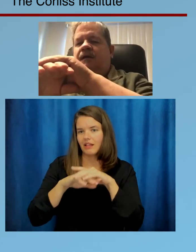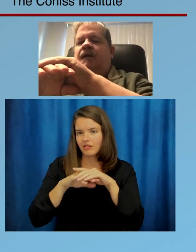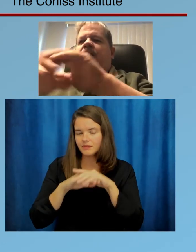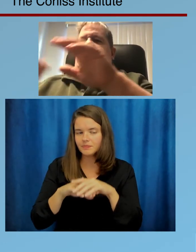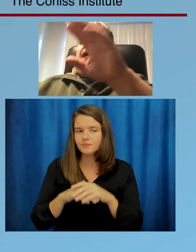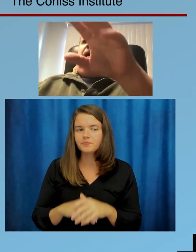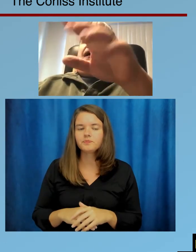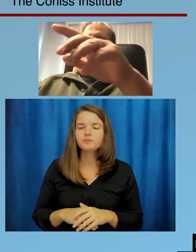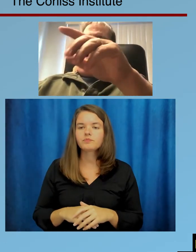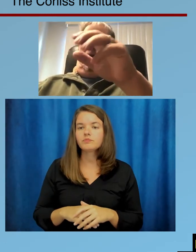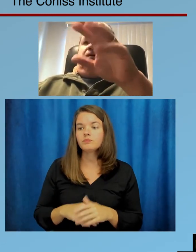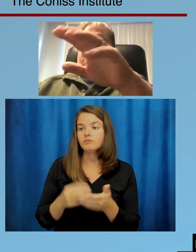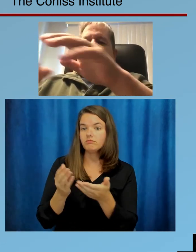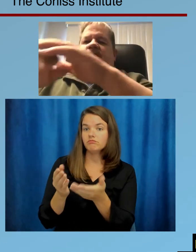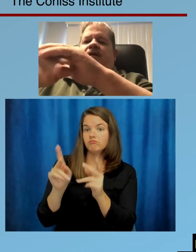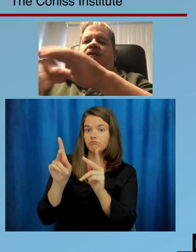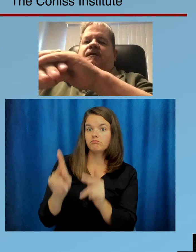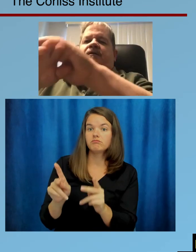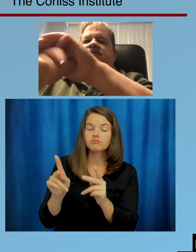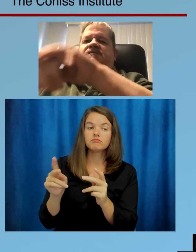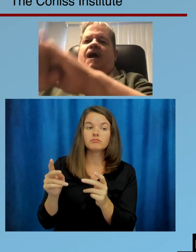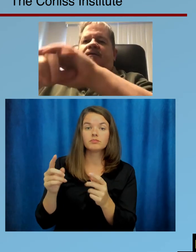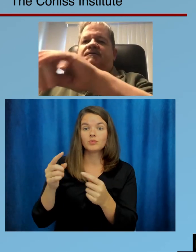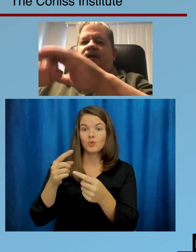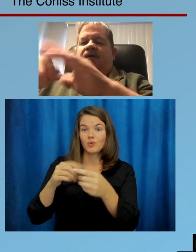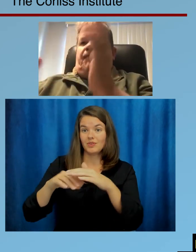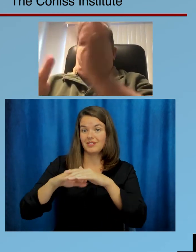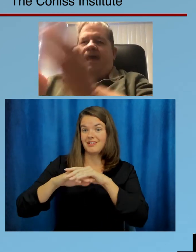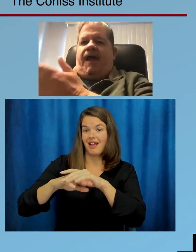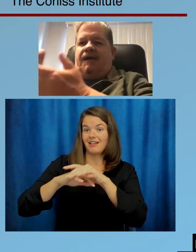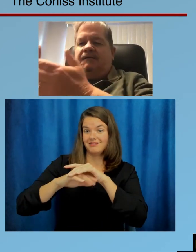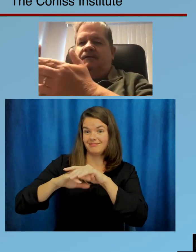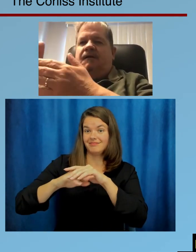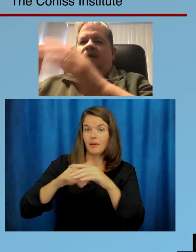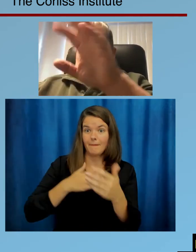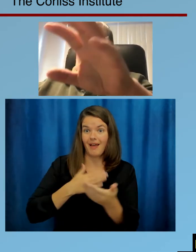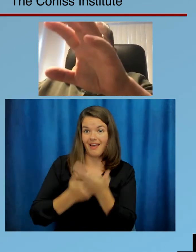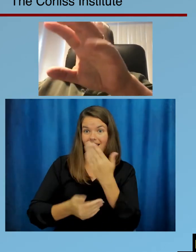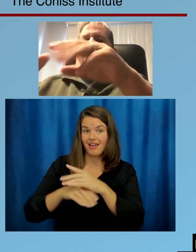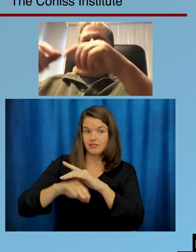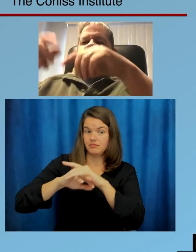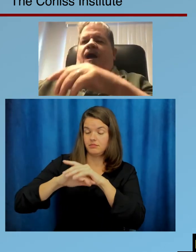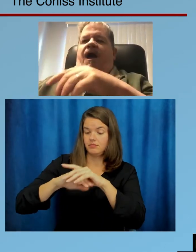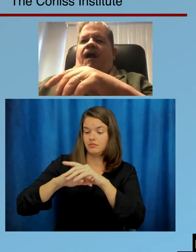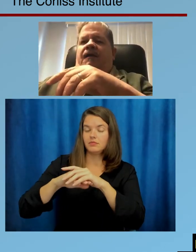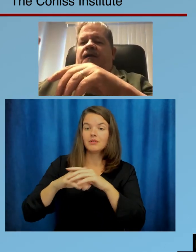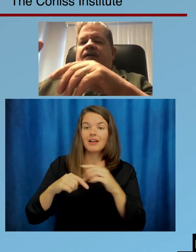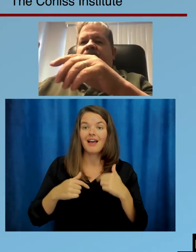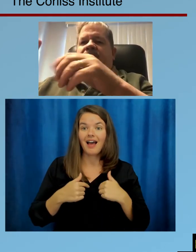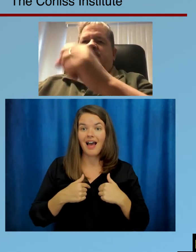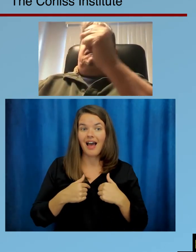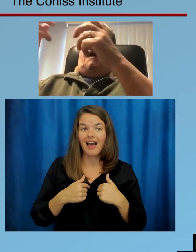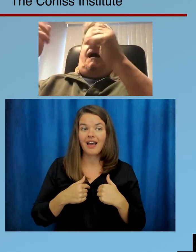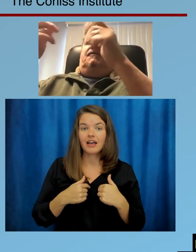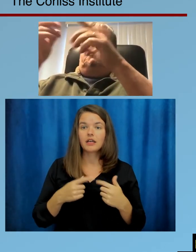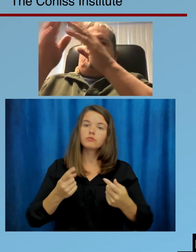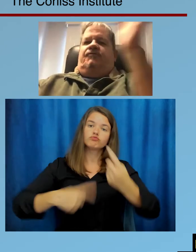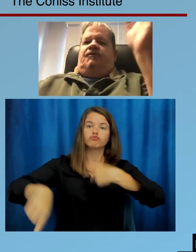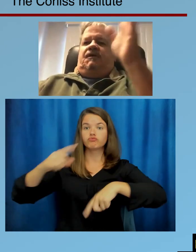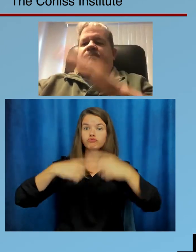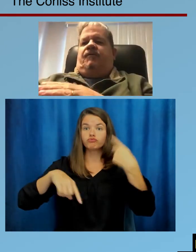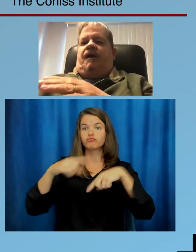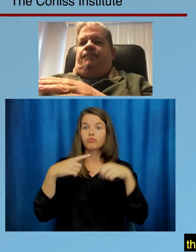tactile. He or she signs in my hand, and then I either